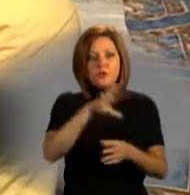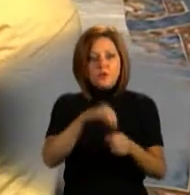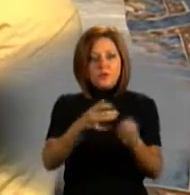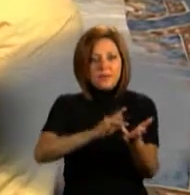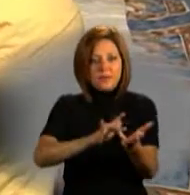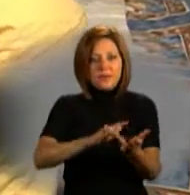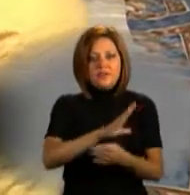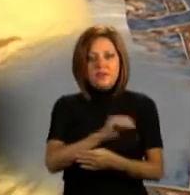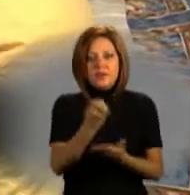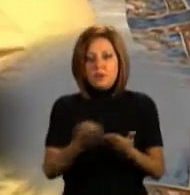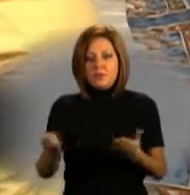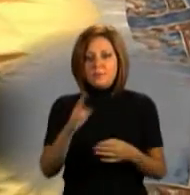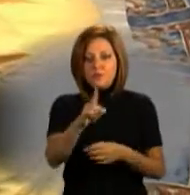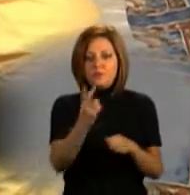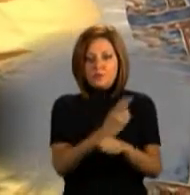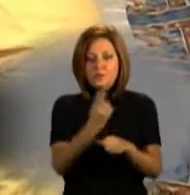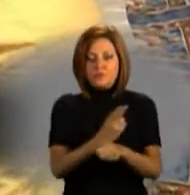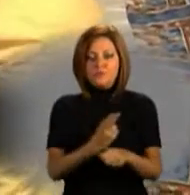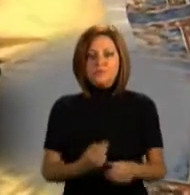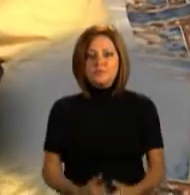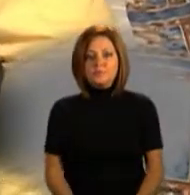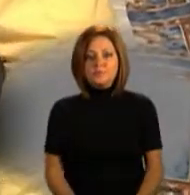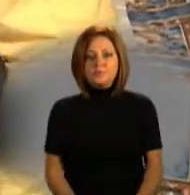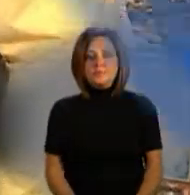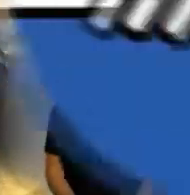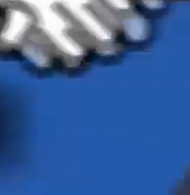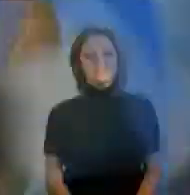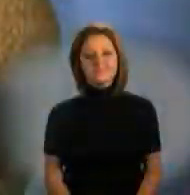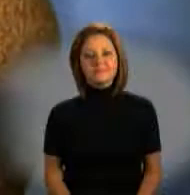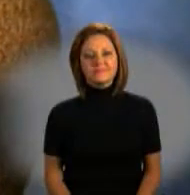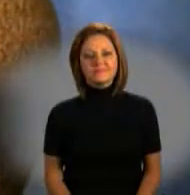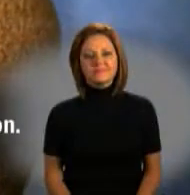including medications you take and how to operate any equipment that you use.